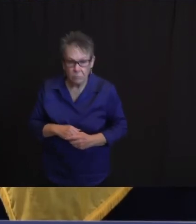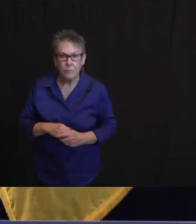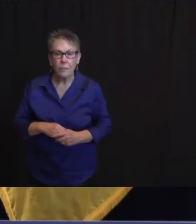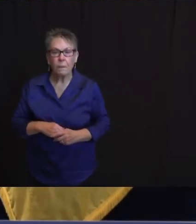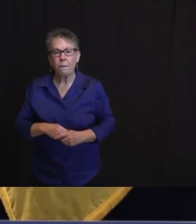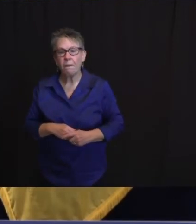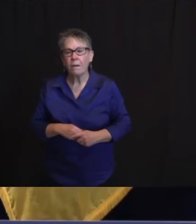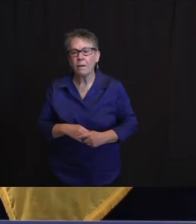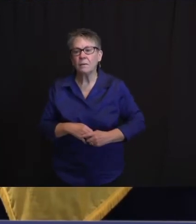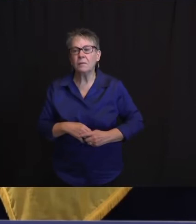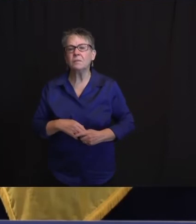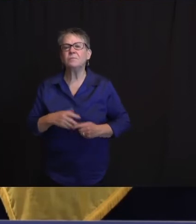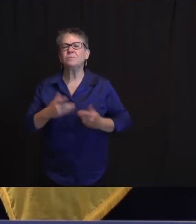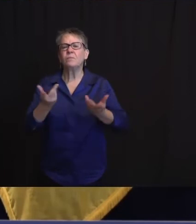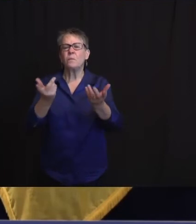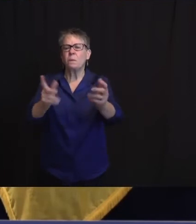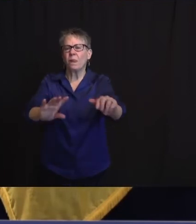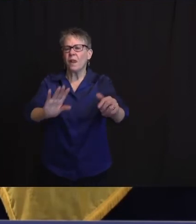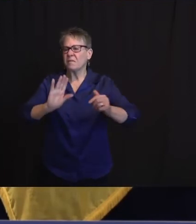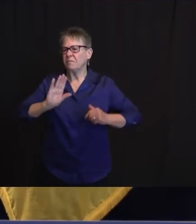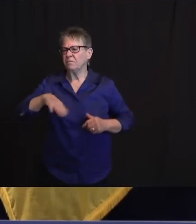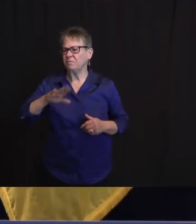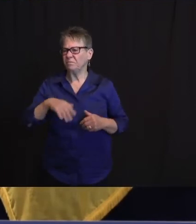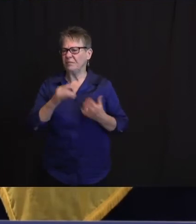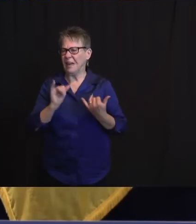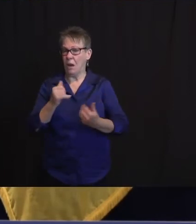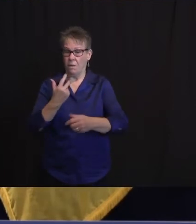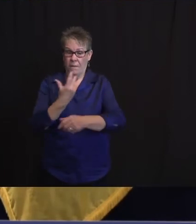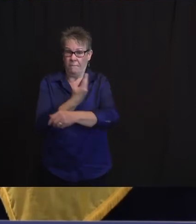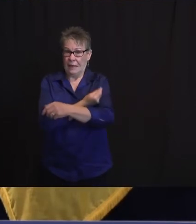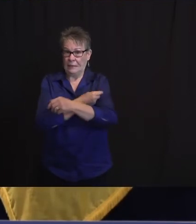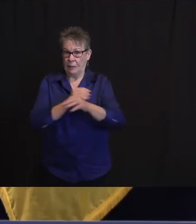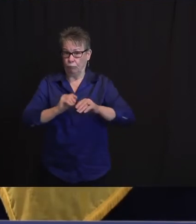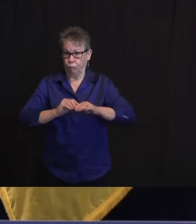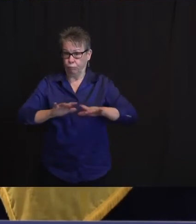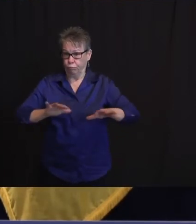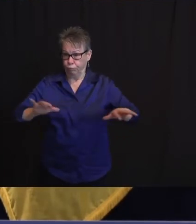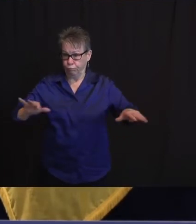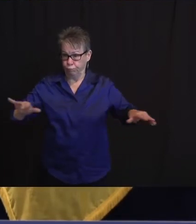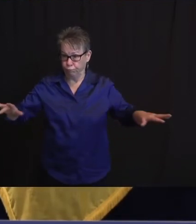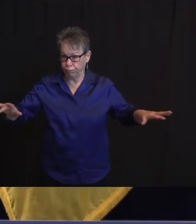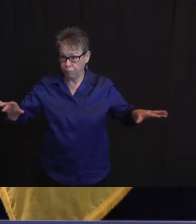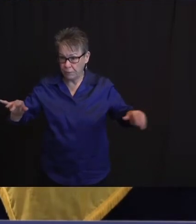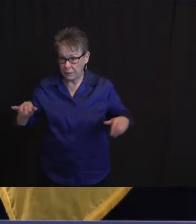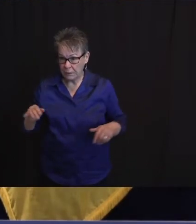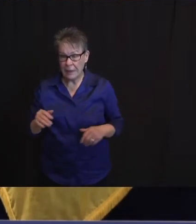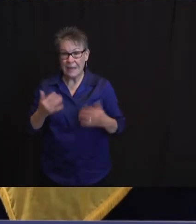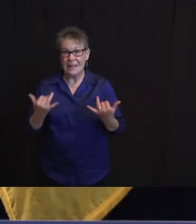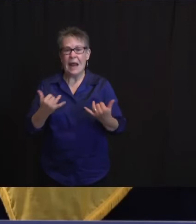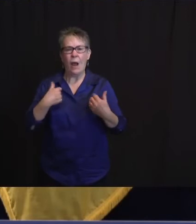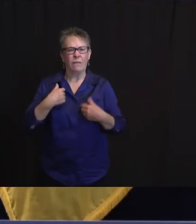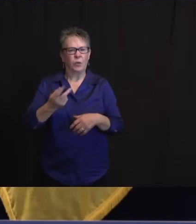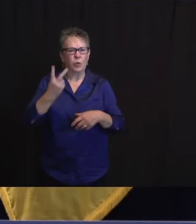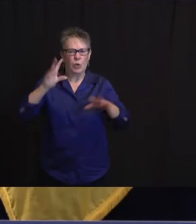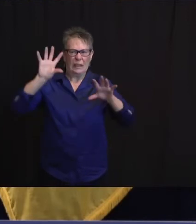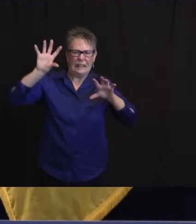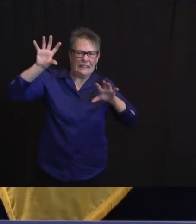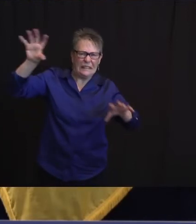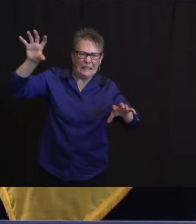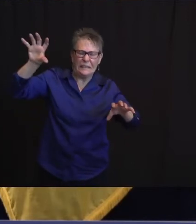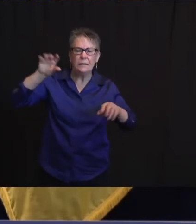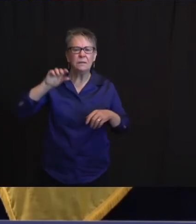On the vaccine rollout, as the state sets up its own large vaccine sites, what steps are being taken to ensure there is sufficient staff to administer the